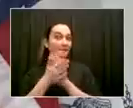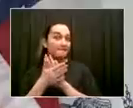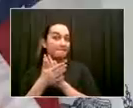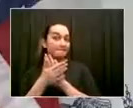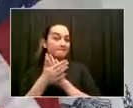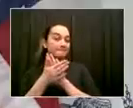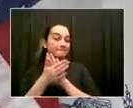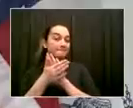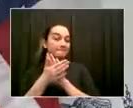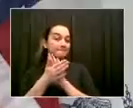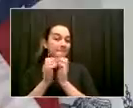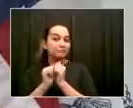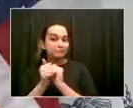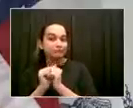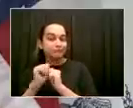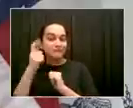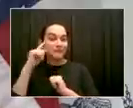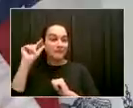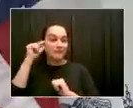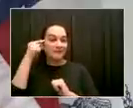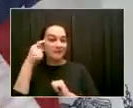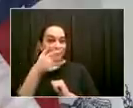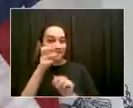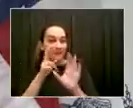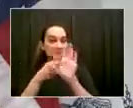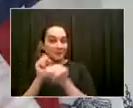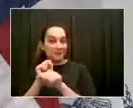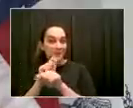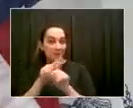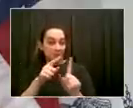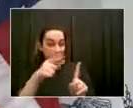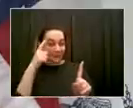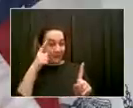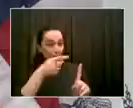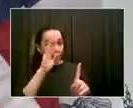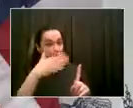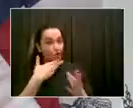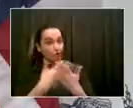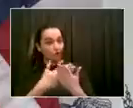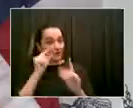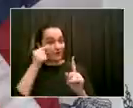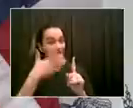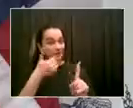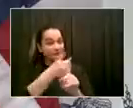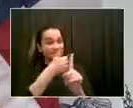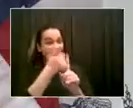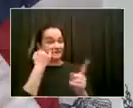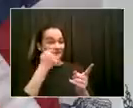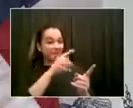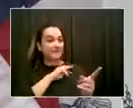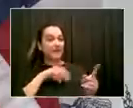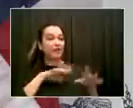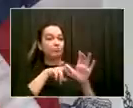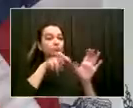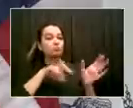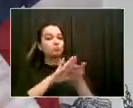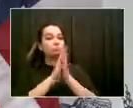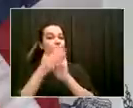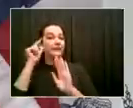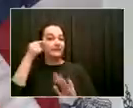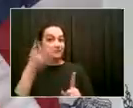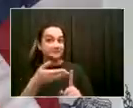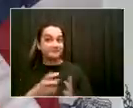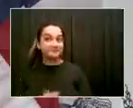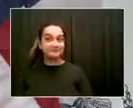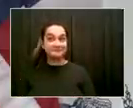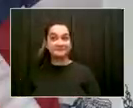look, you watch these briefings every single day. I hope you can tell whatever aspect of the COVID crisis you ask me